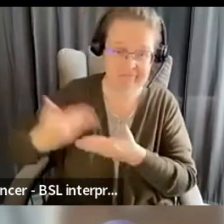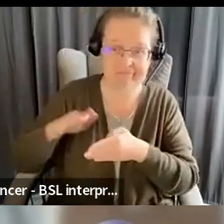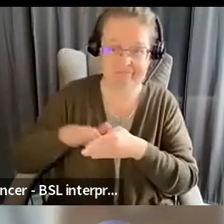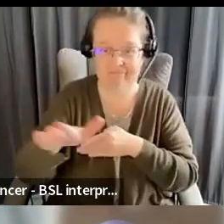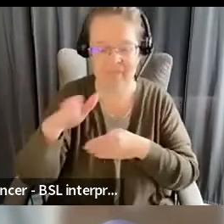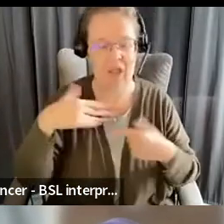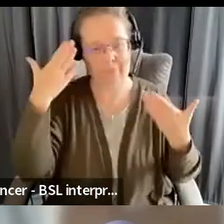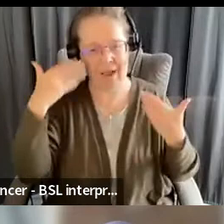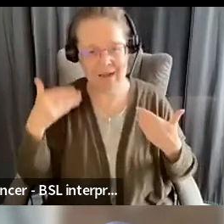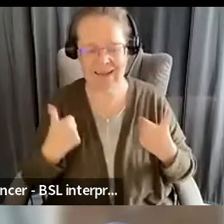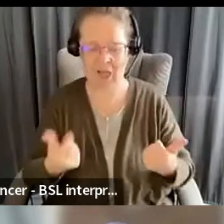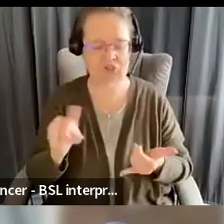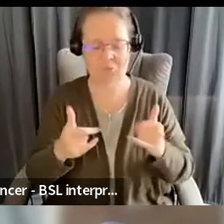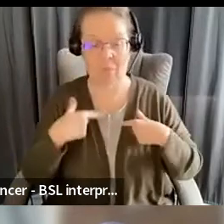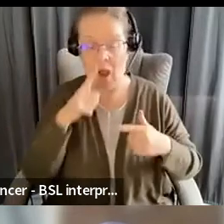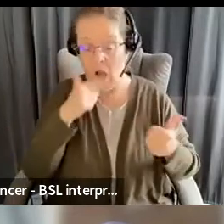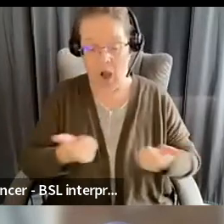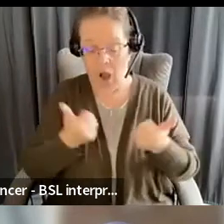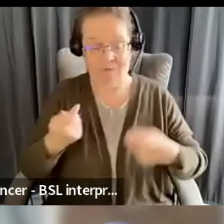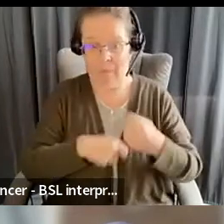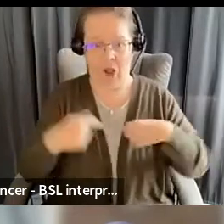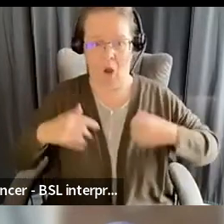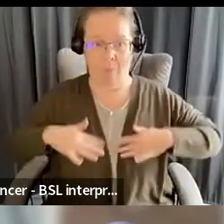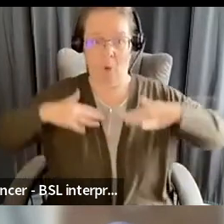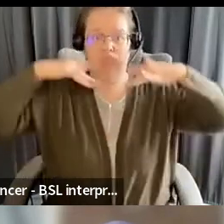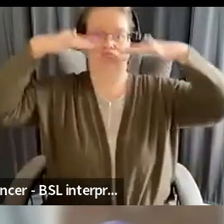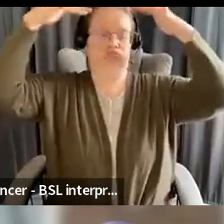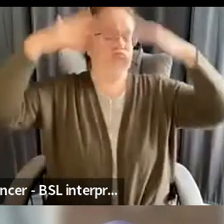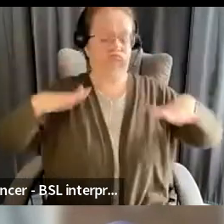issues. I couldn't complete tasks. I got overwhelmed really easily.